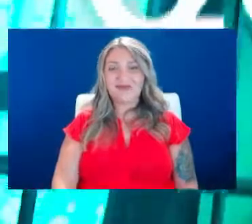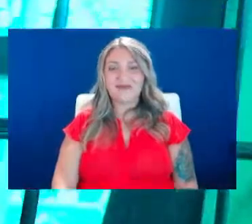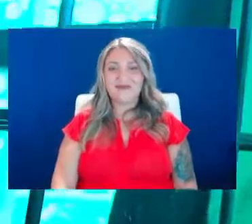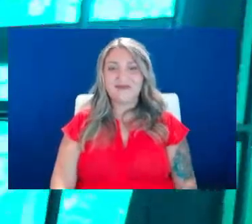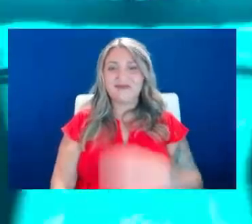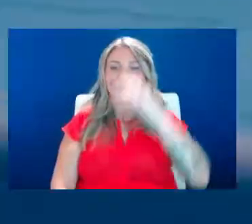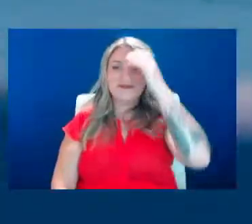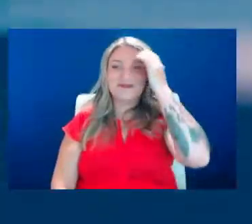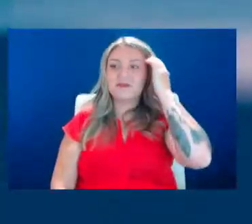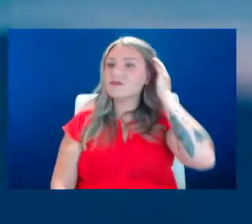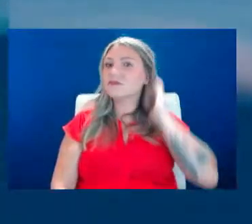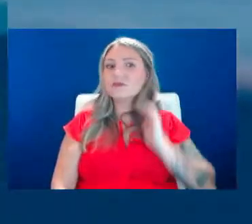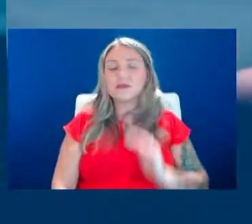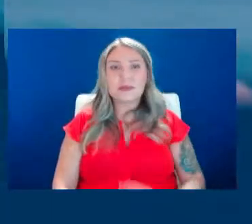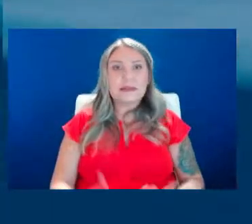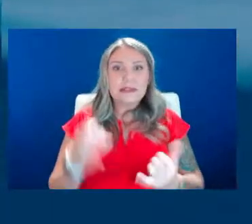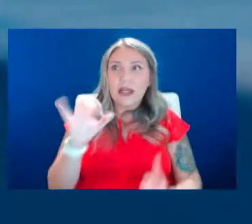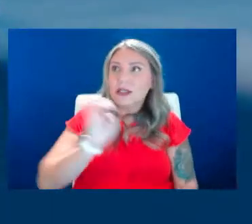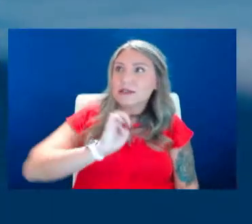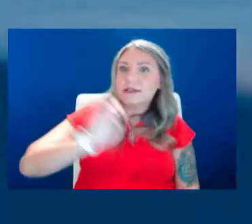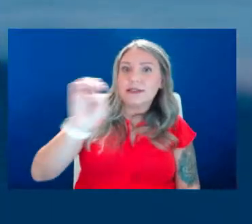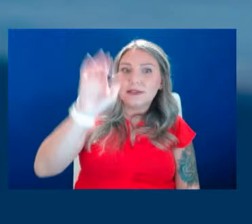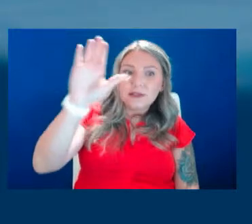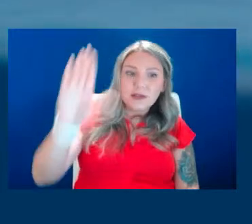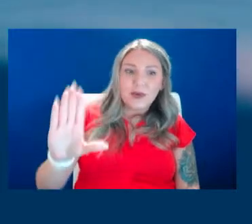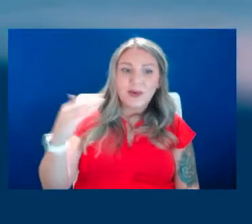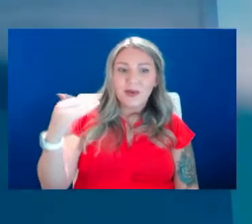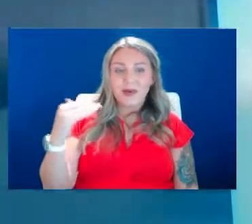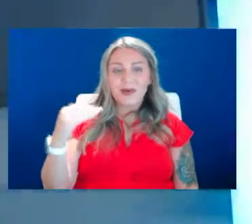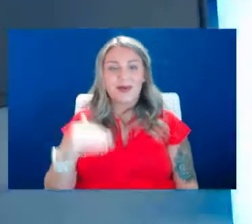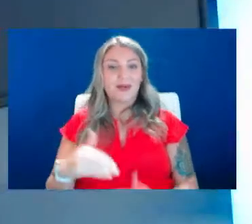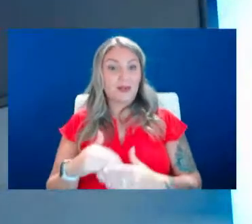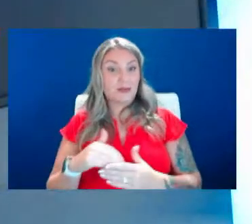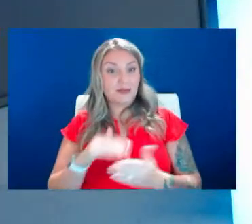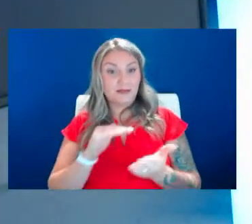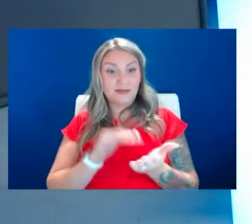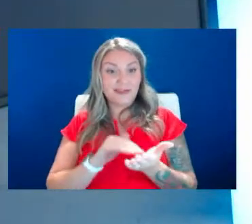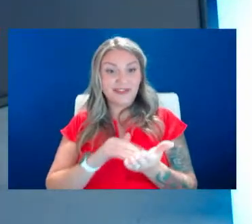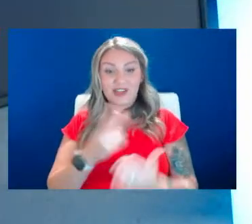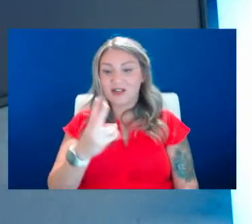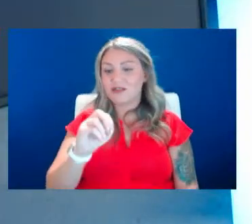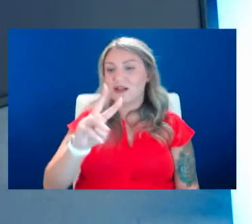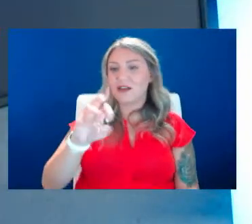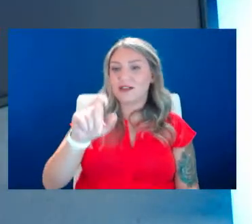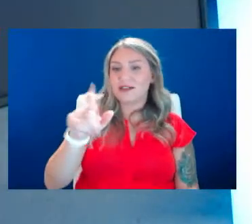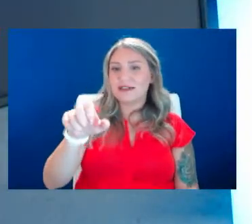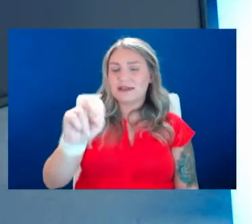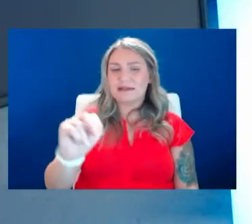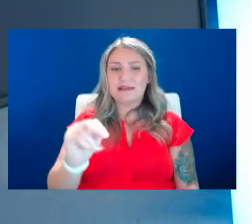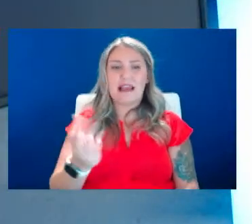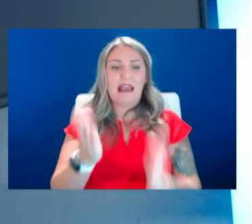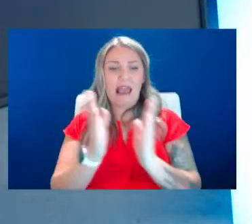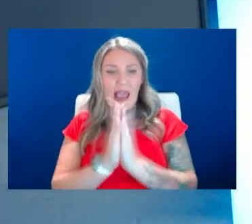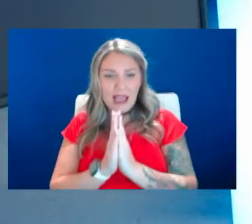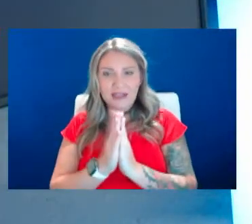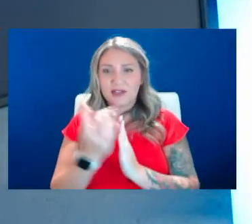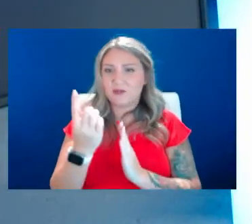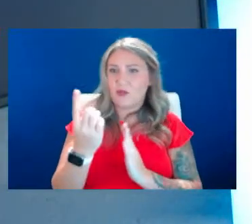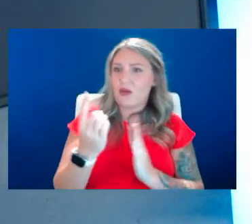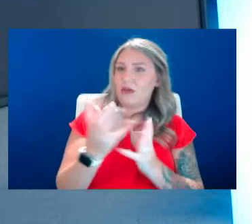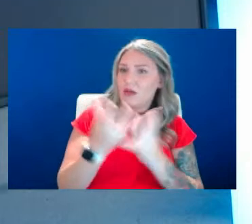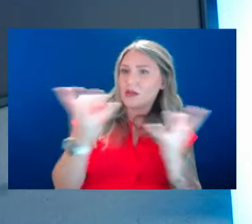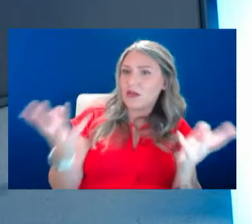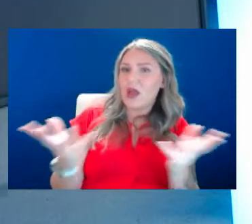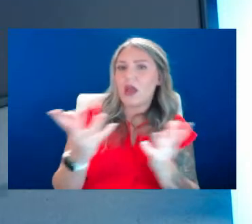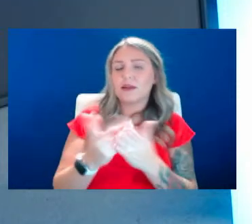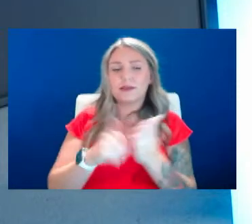Off to the East Coast. All right, there they go. So, Dr. Hawkinson, we got some community questions. Okay. And I do want to ask one because we get this a lot. Sometimes there's some